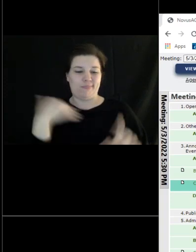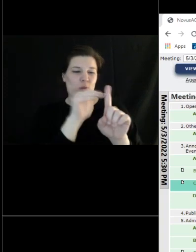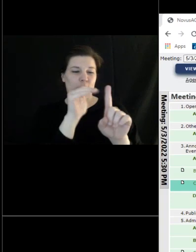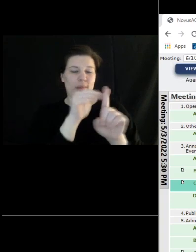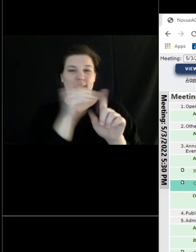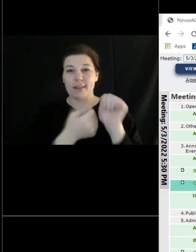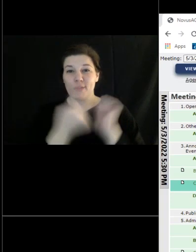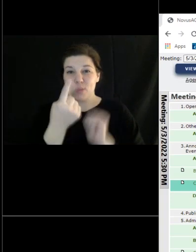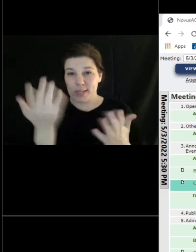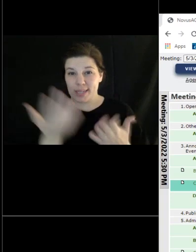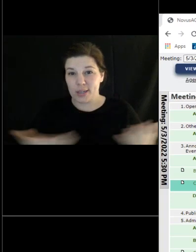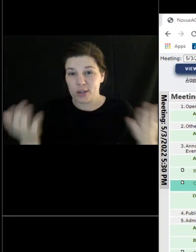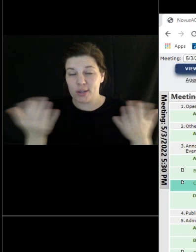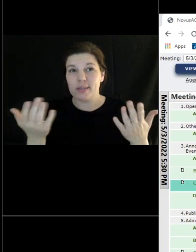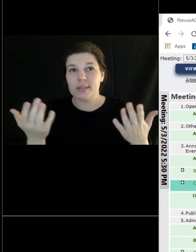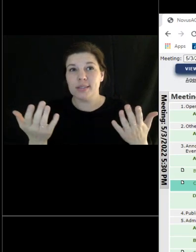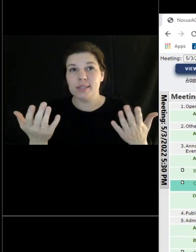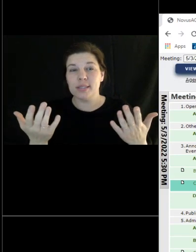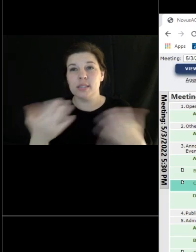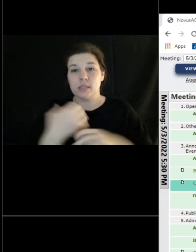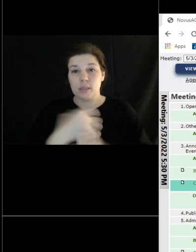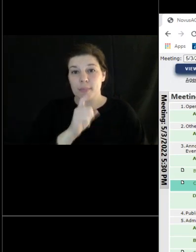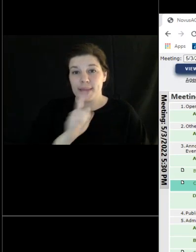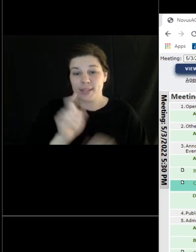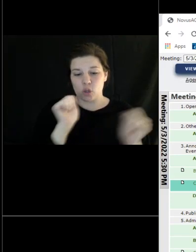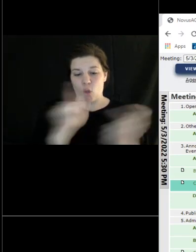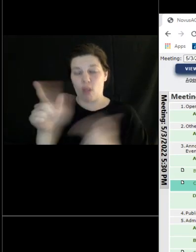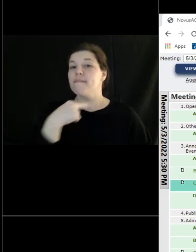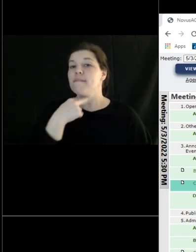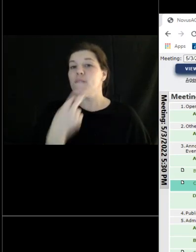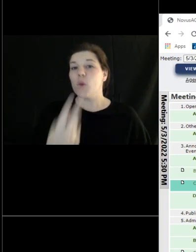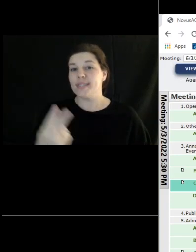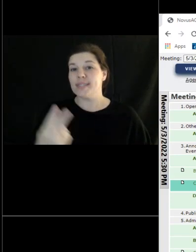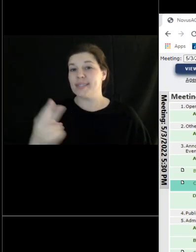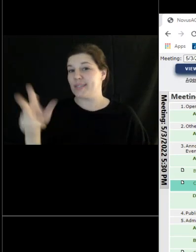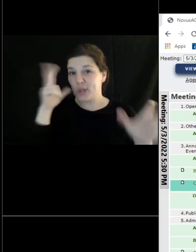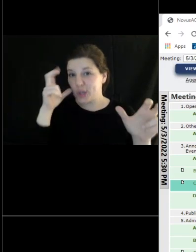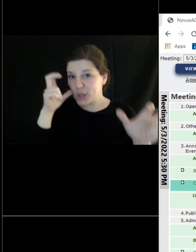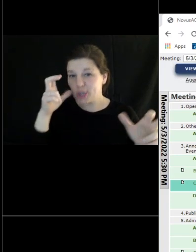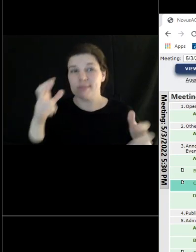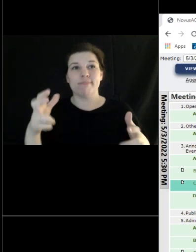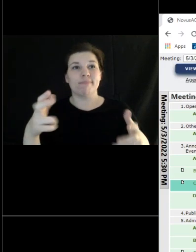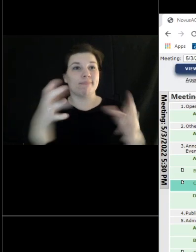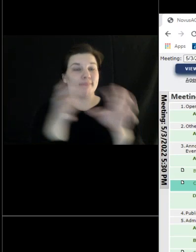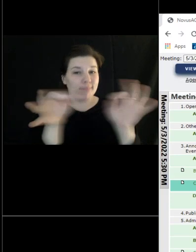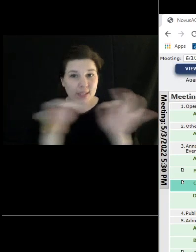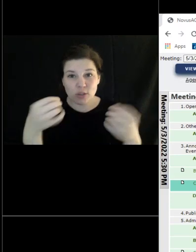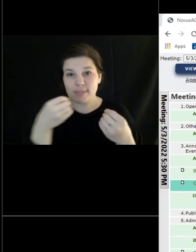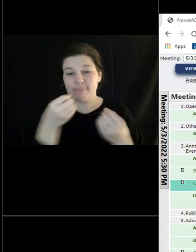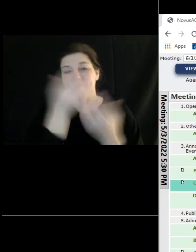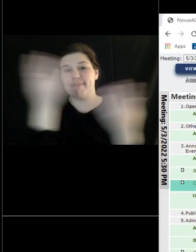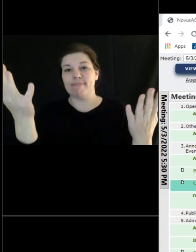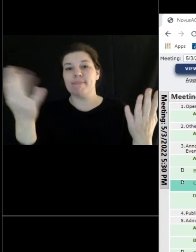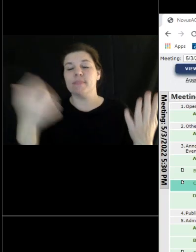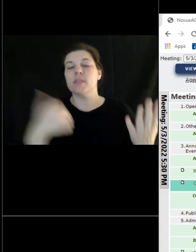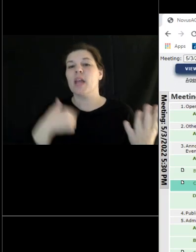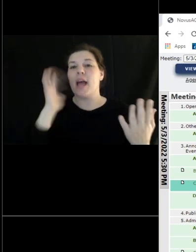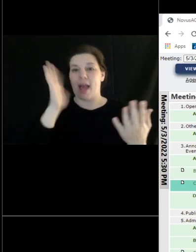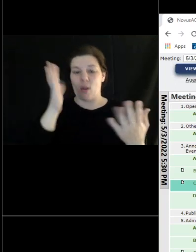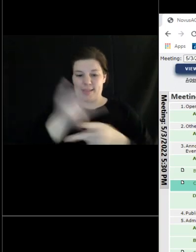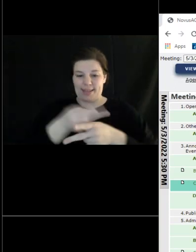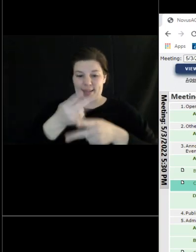in attendance that to ensure that all voices are heard and protected, I will uphold and enforce the rules of the decorum